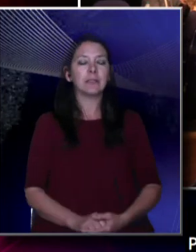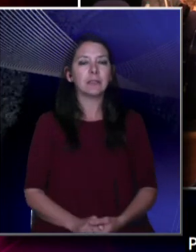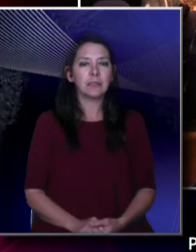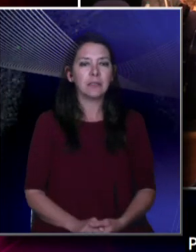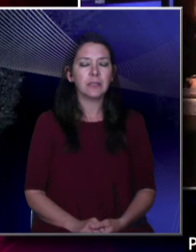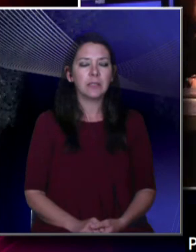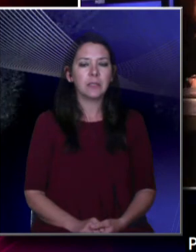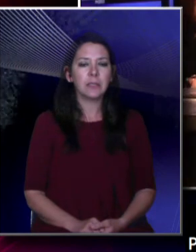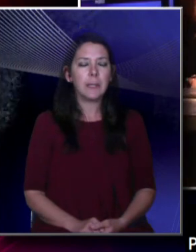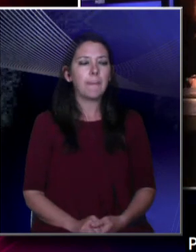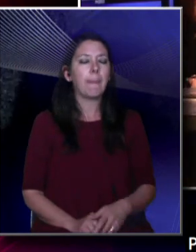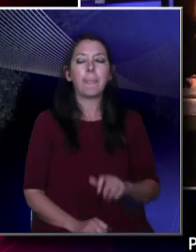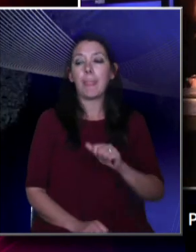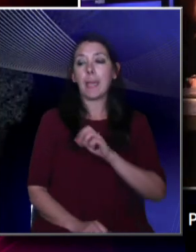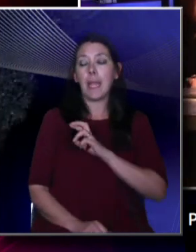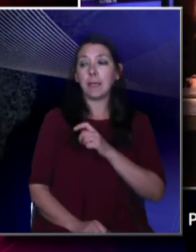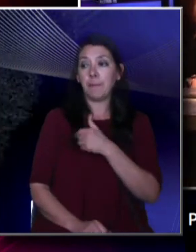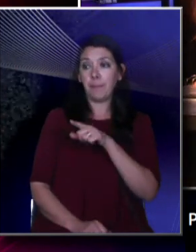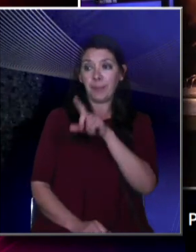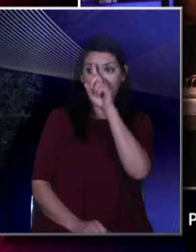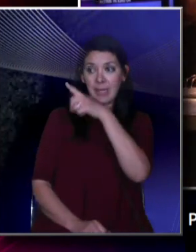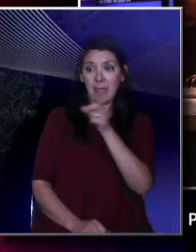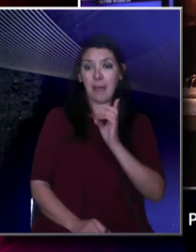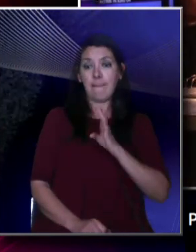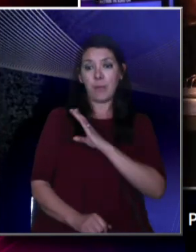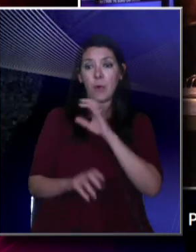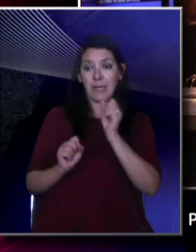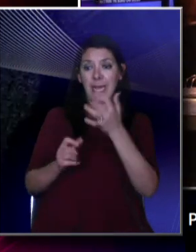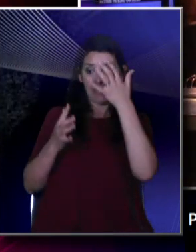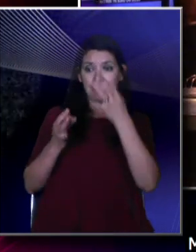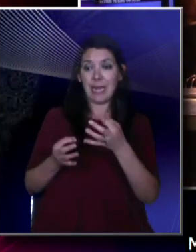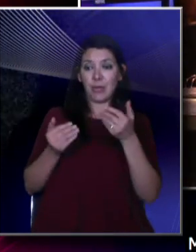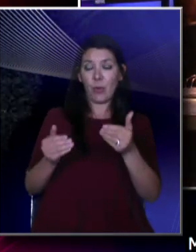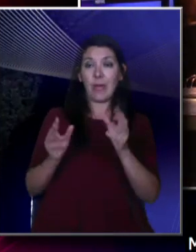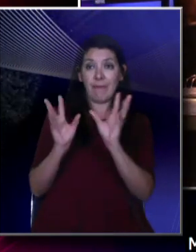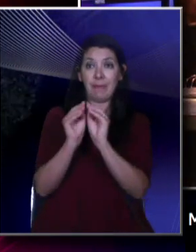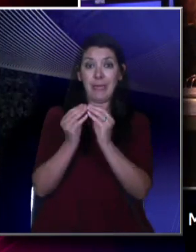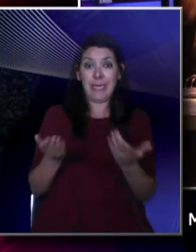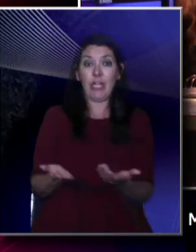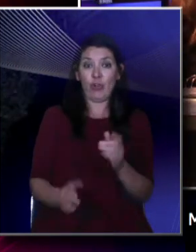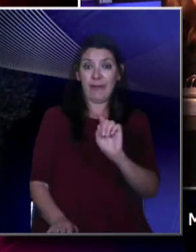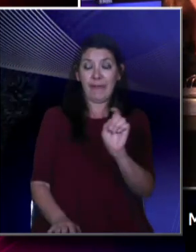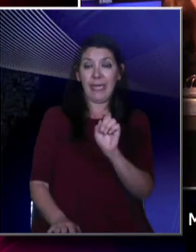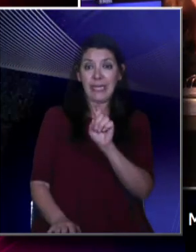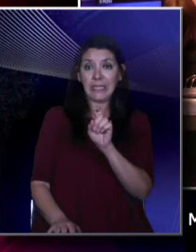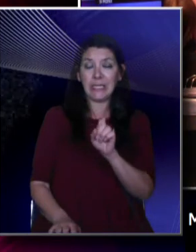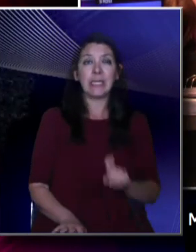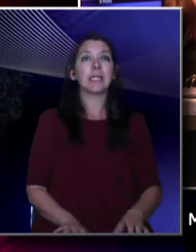You think the board can decide to have the meeting here in Phoenix?